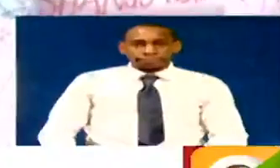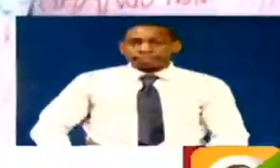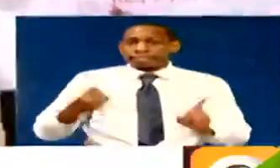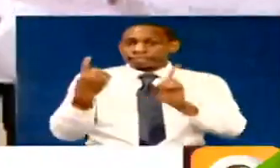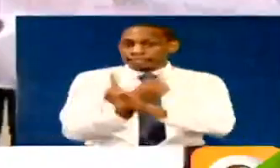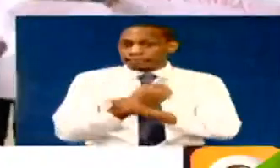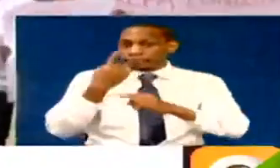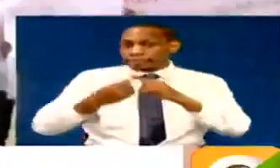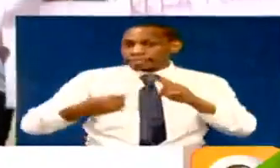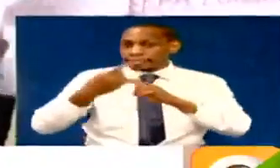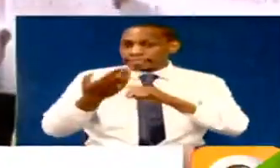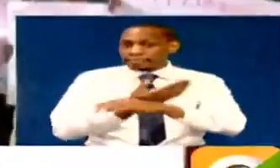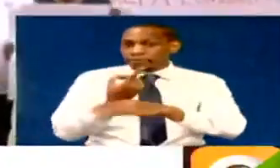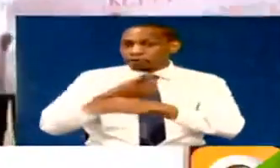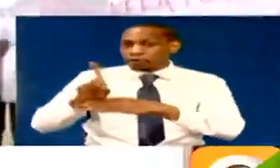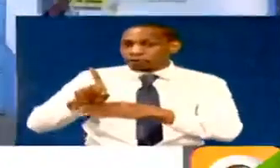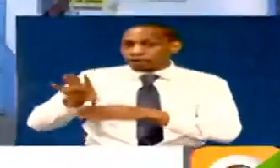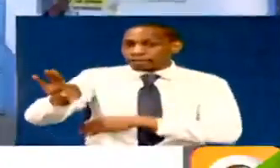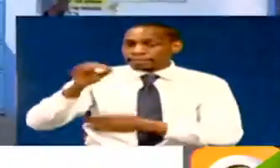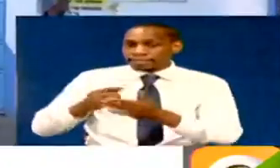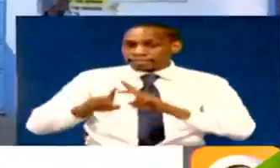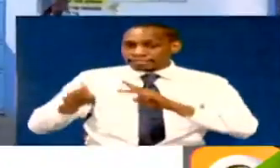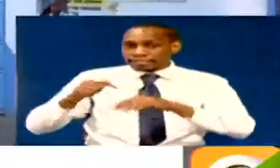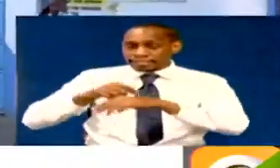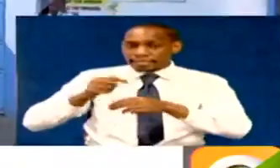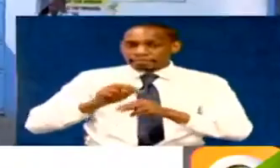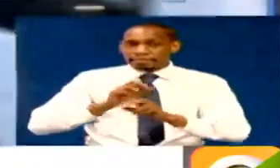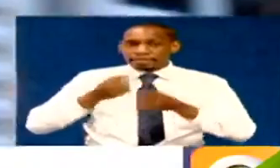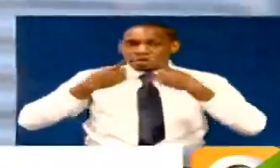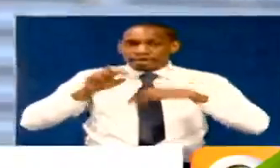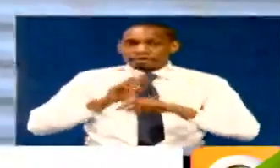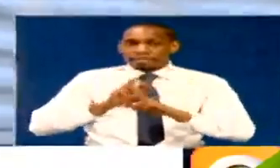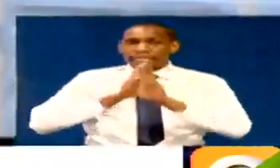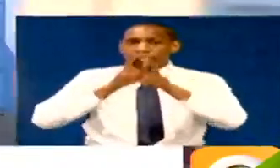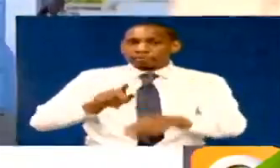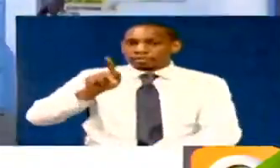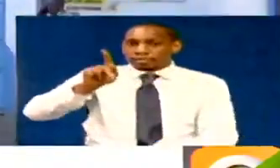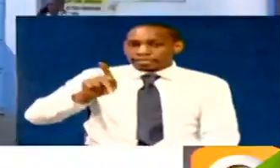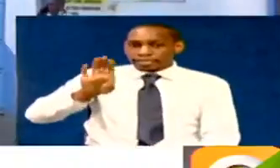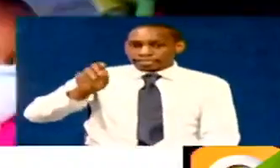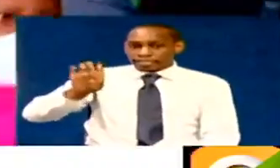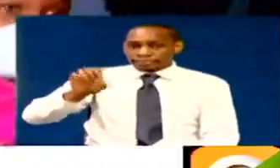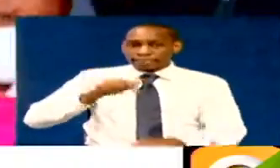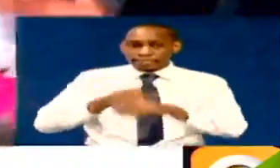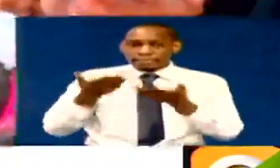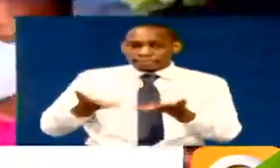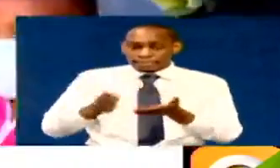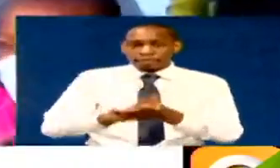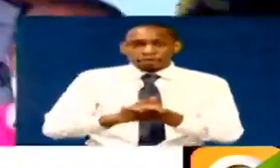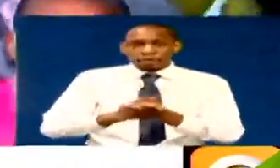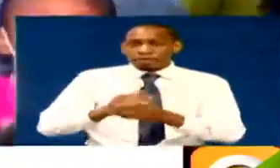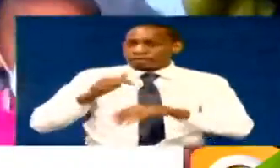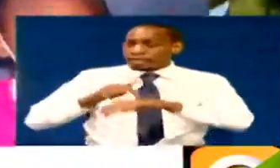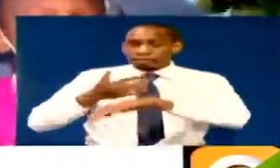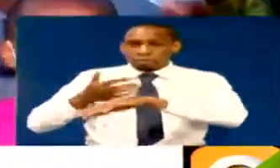Unlike previous years, when Form 1 selection begins a few days after release of KCPE results, this season the assignment has been taken up a